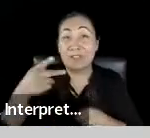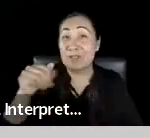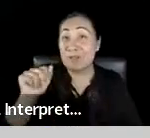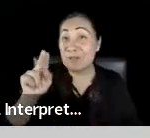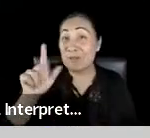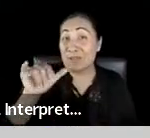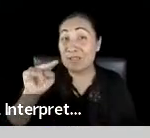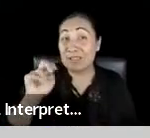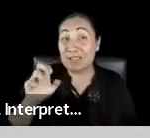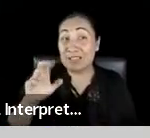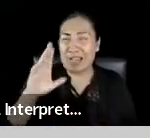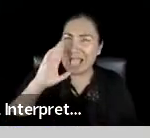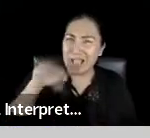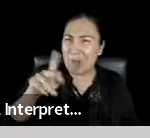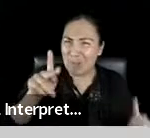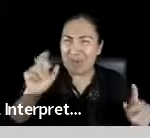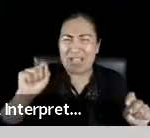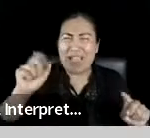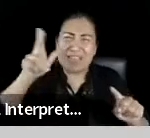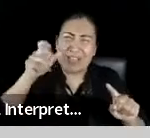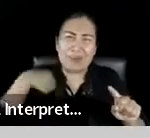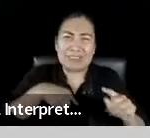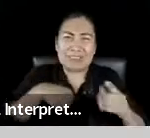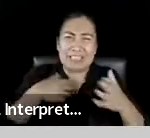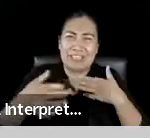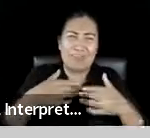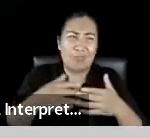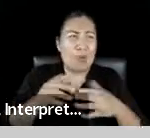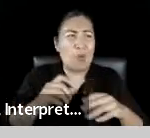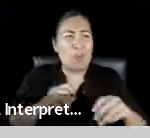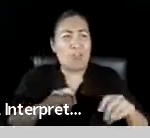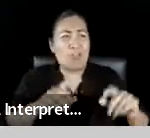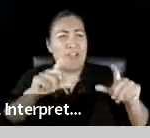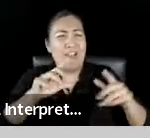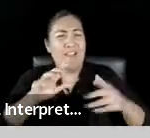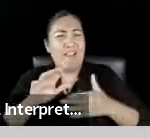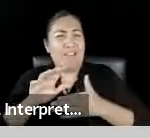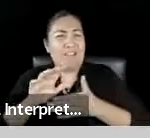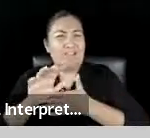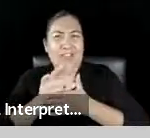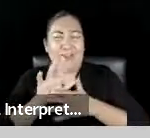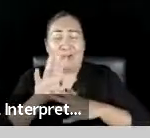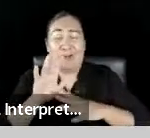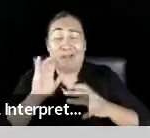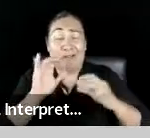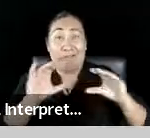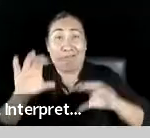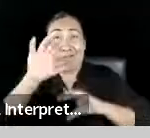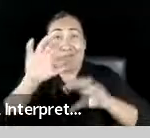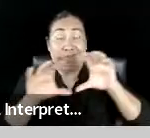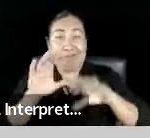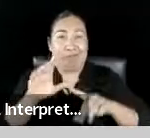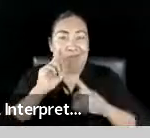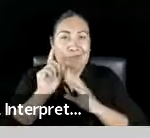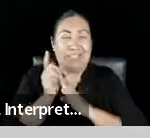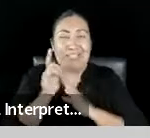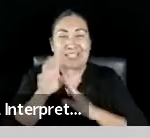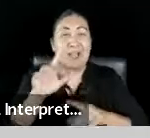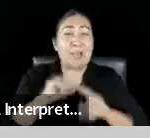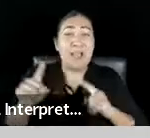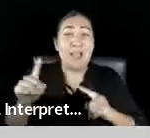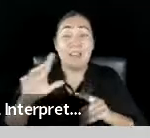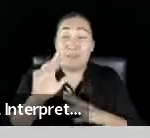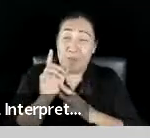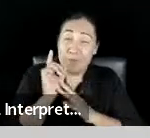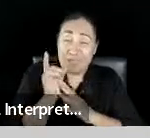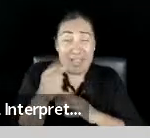Pauline, I know folks can hear us even though the video is kind of playing or messing around for a second. But I have just been like, from